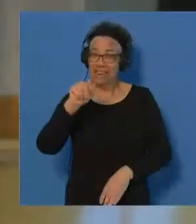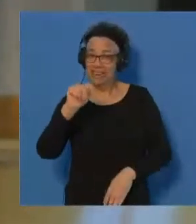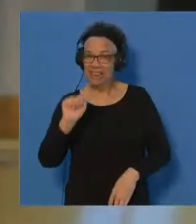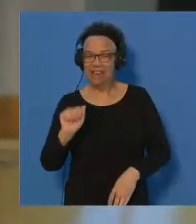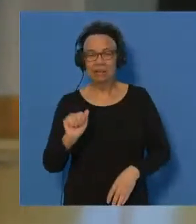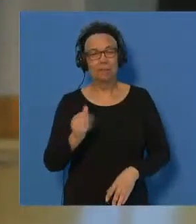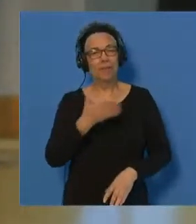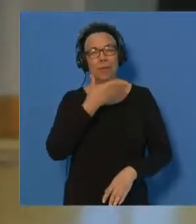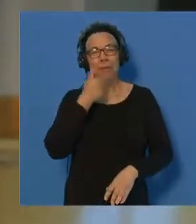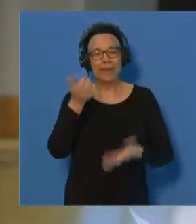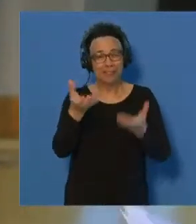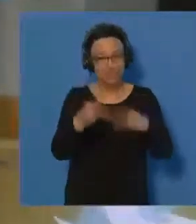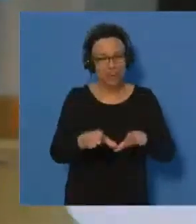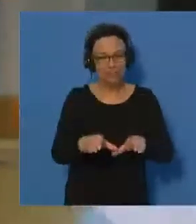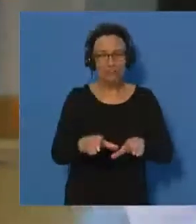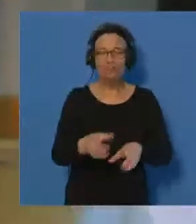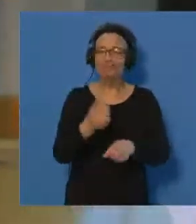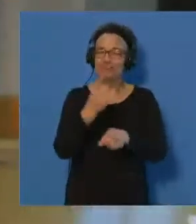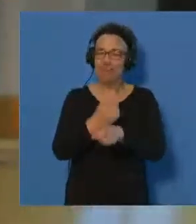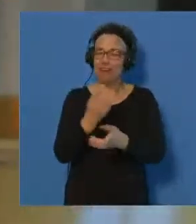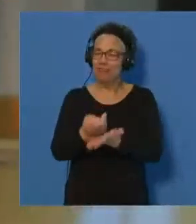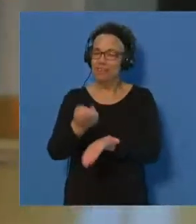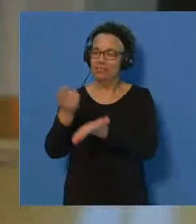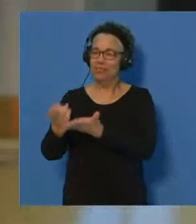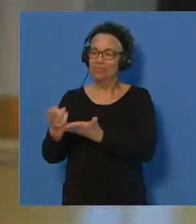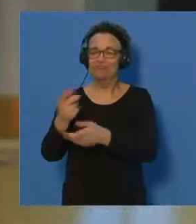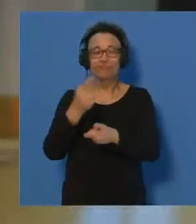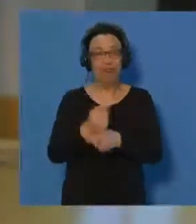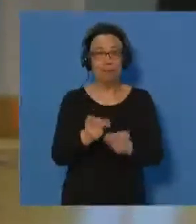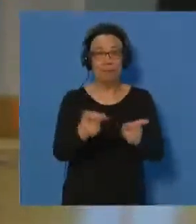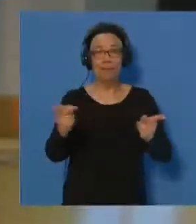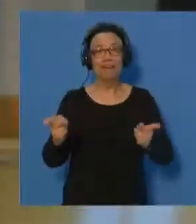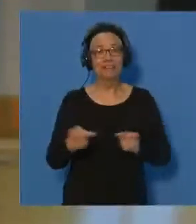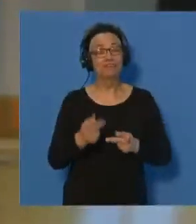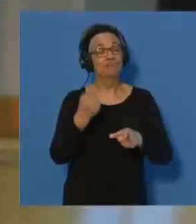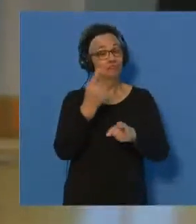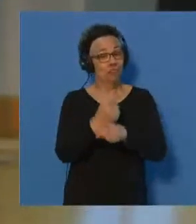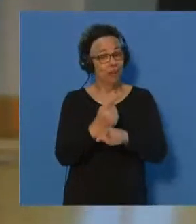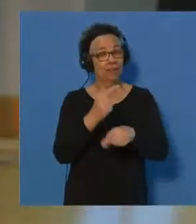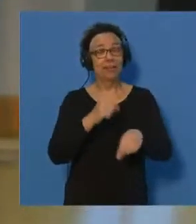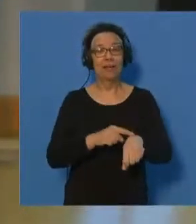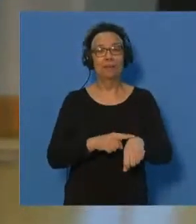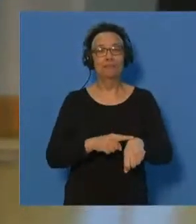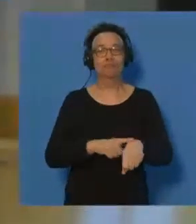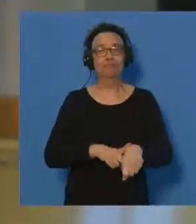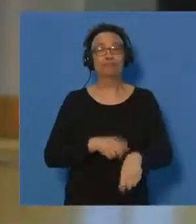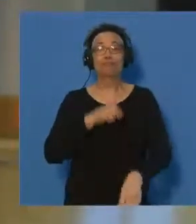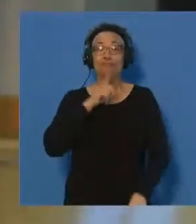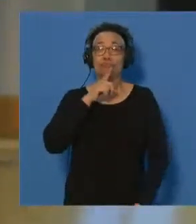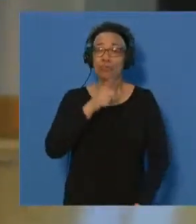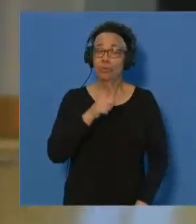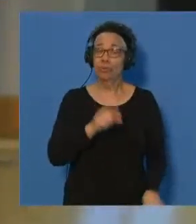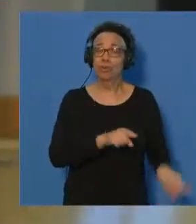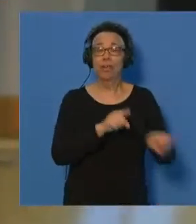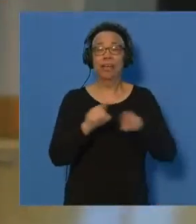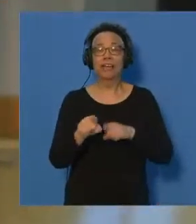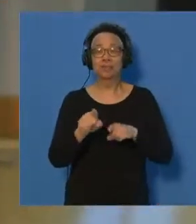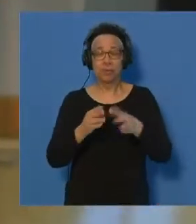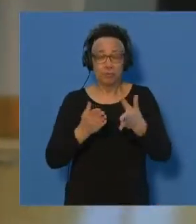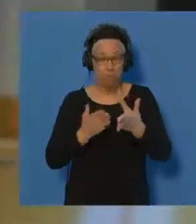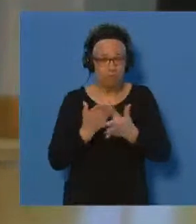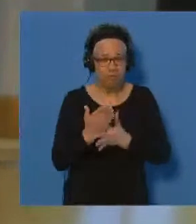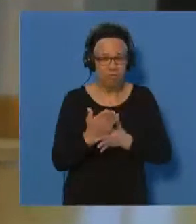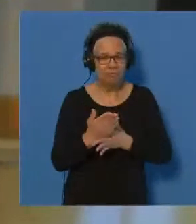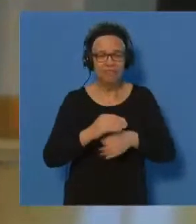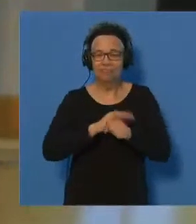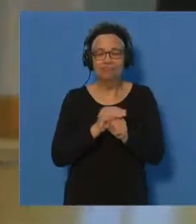right resources to the right places at the right times. And this is definitely providing true as we navigate through this